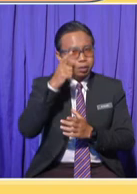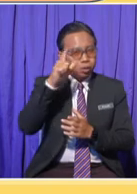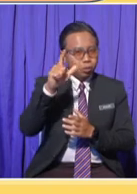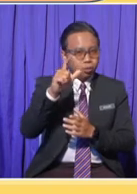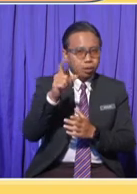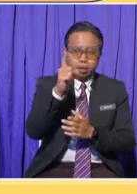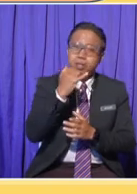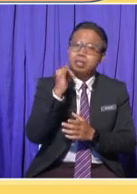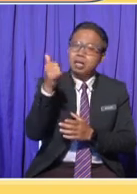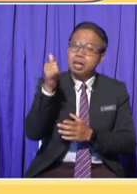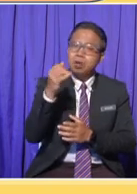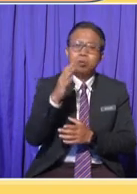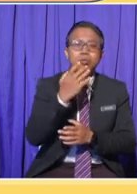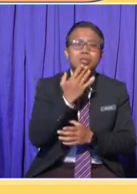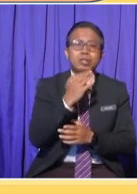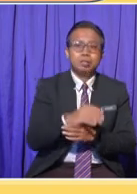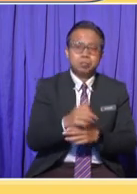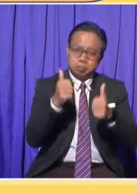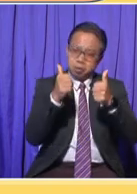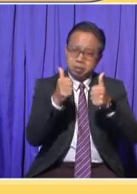shaded. Well done.